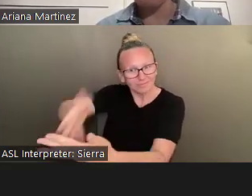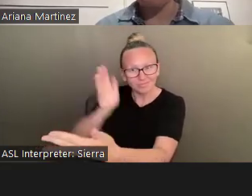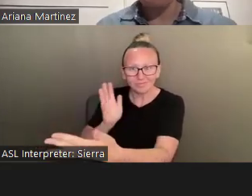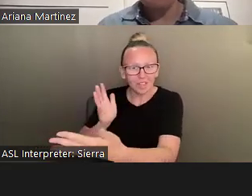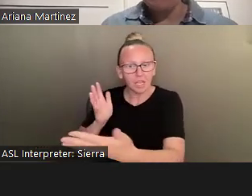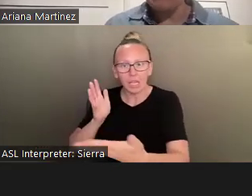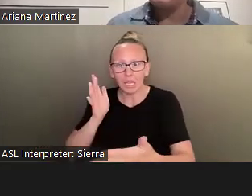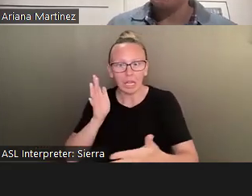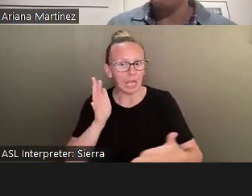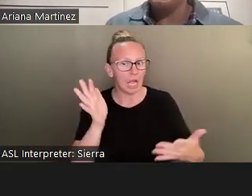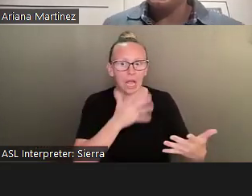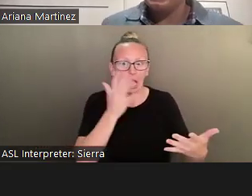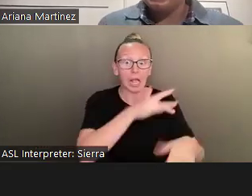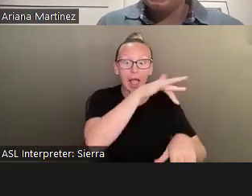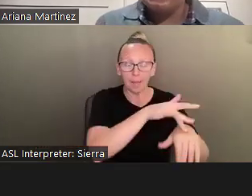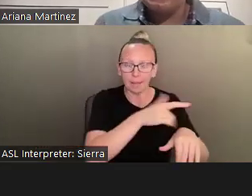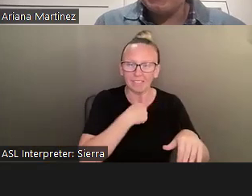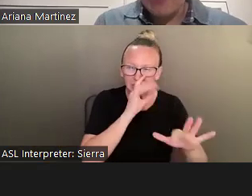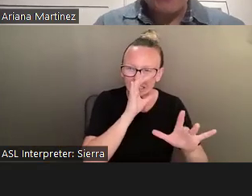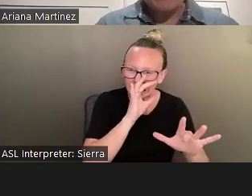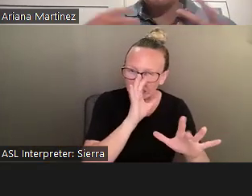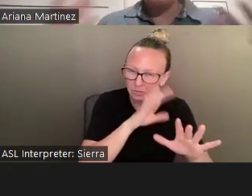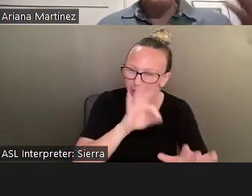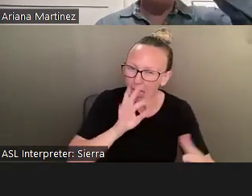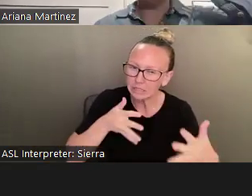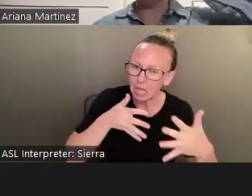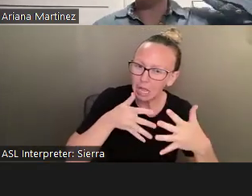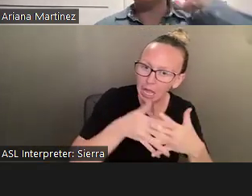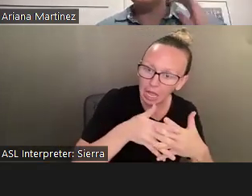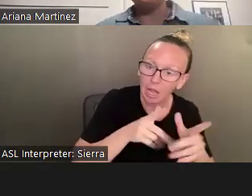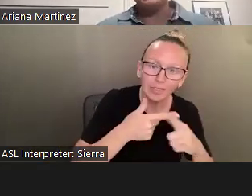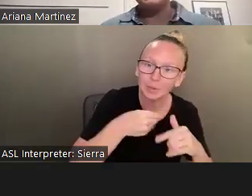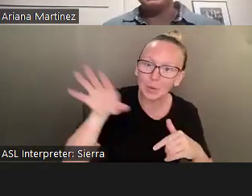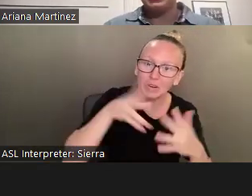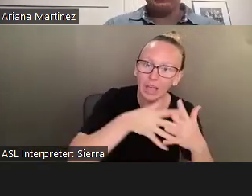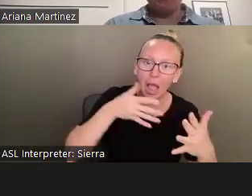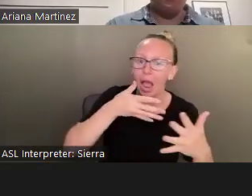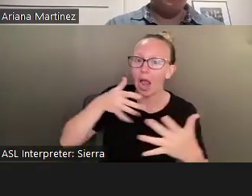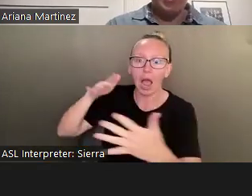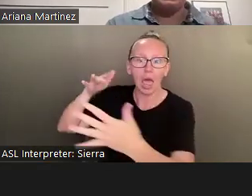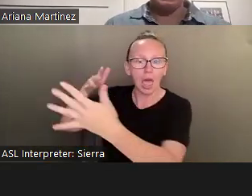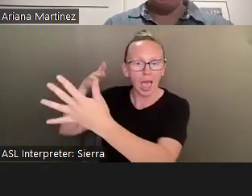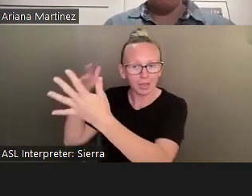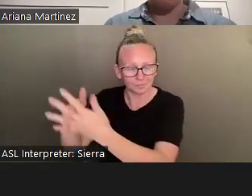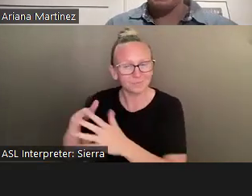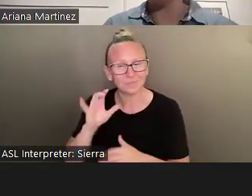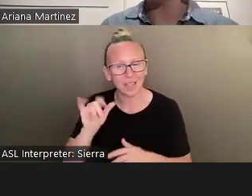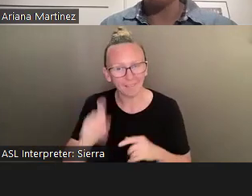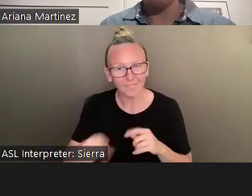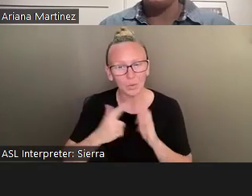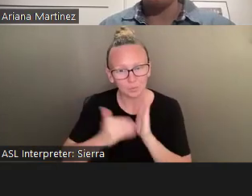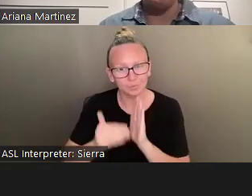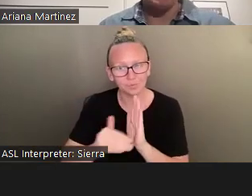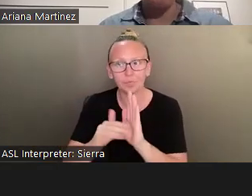I go. So that condition of being, of transience, and of sort of finding your way through